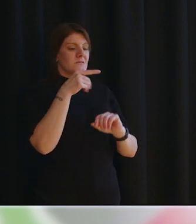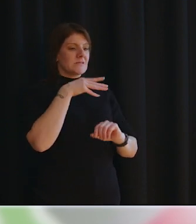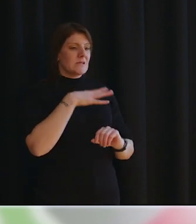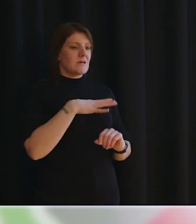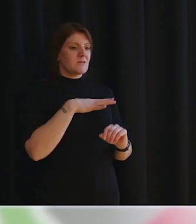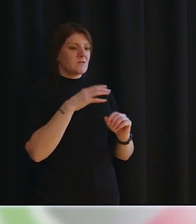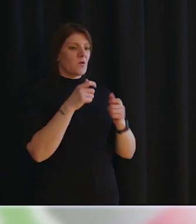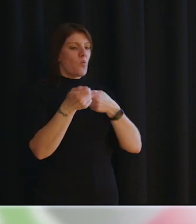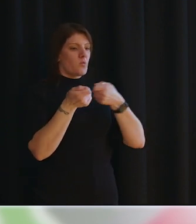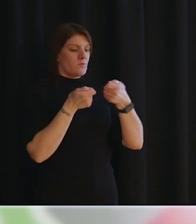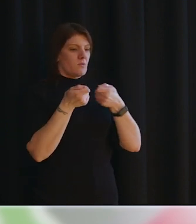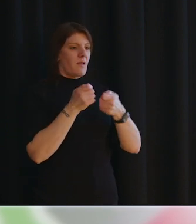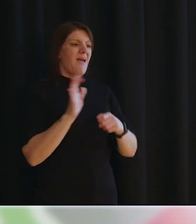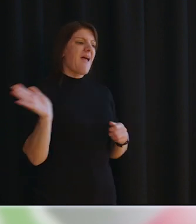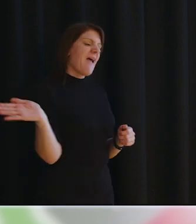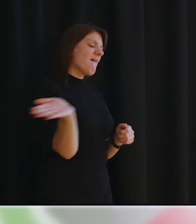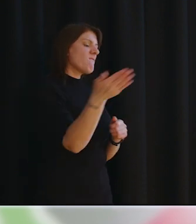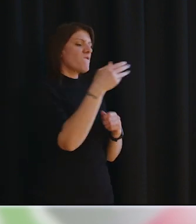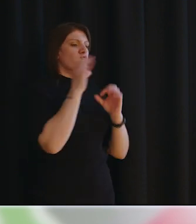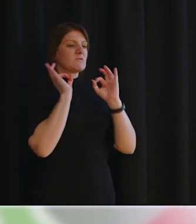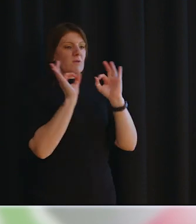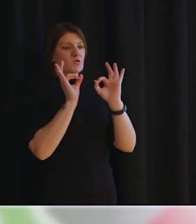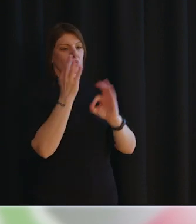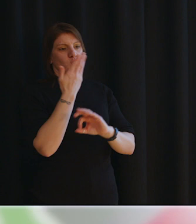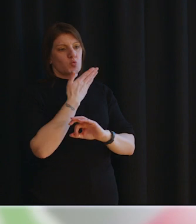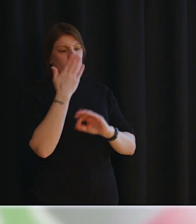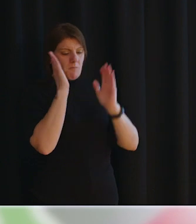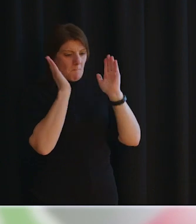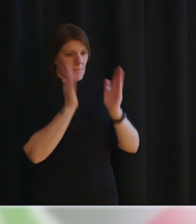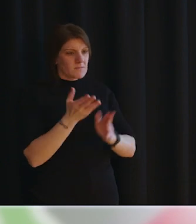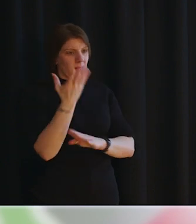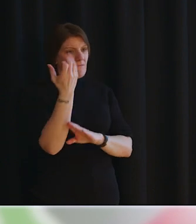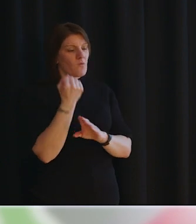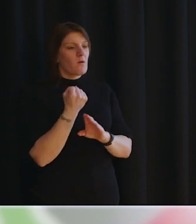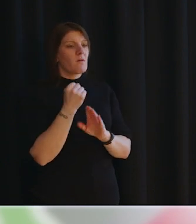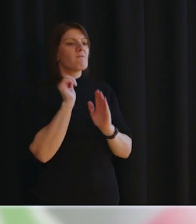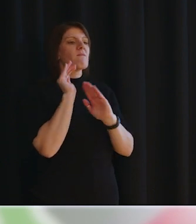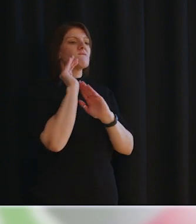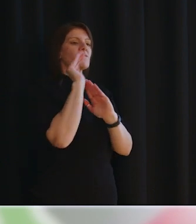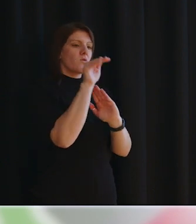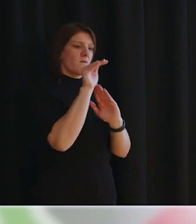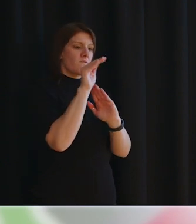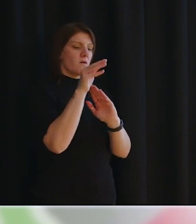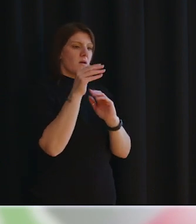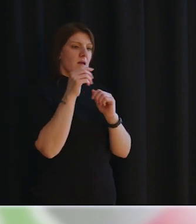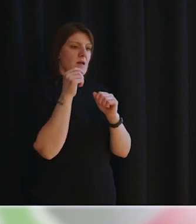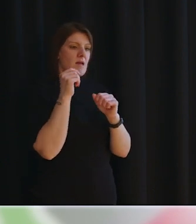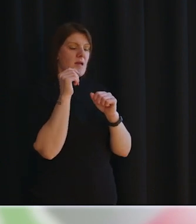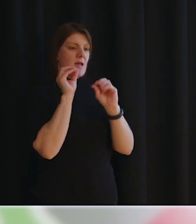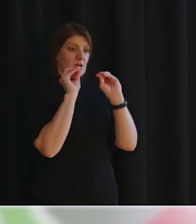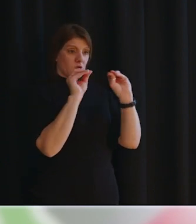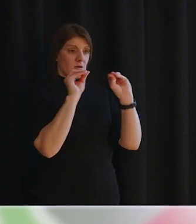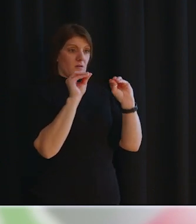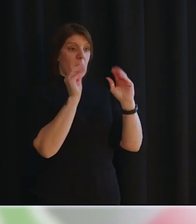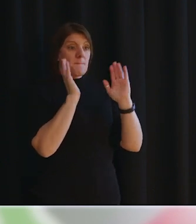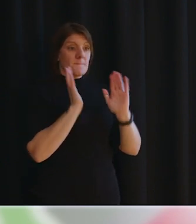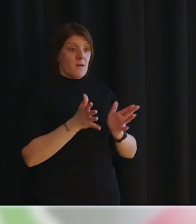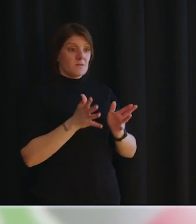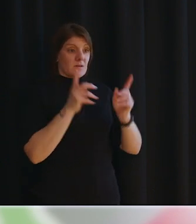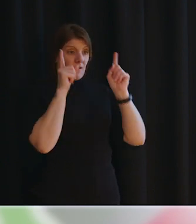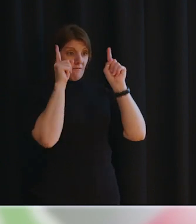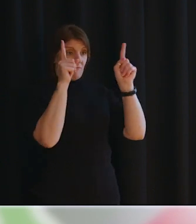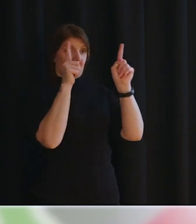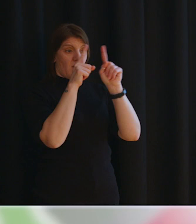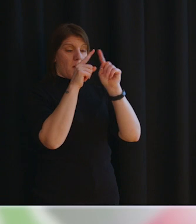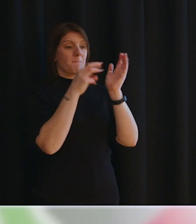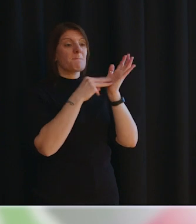mainstream schools have to have one, bar further education. They need to have a master's level